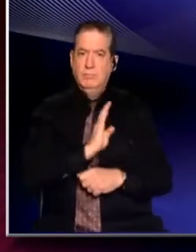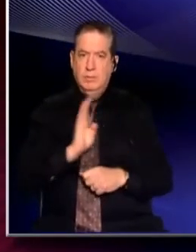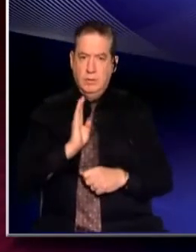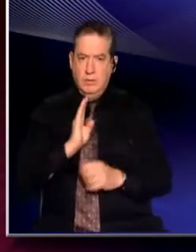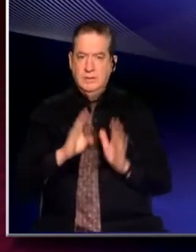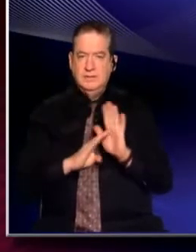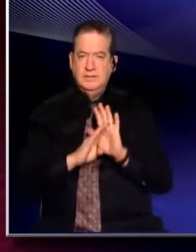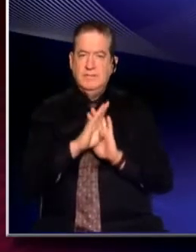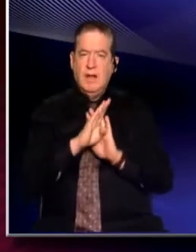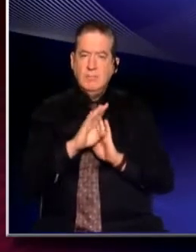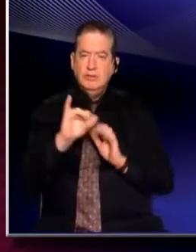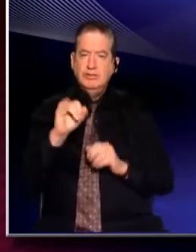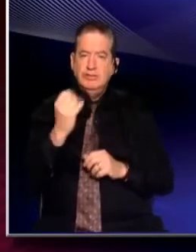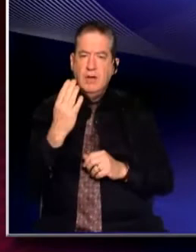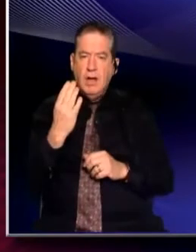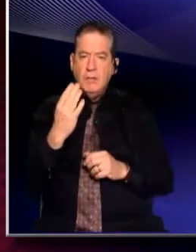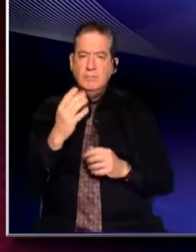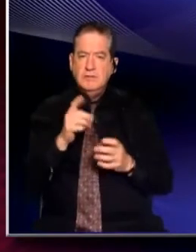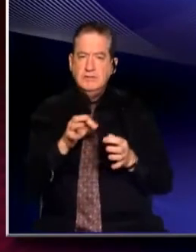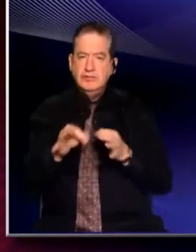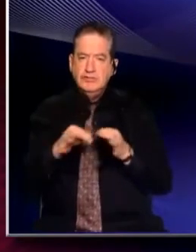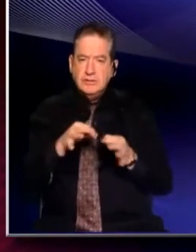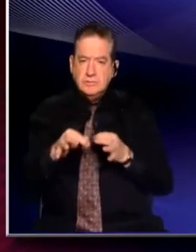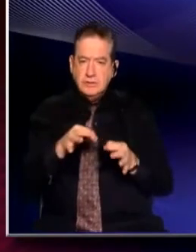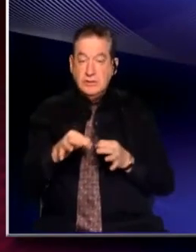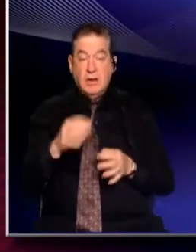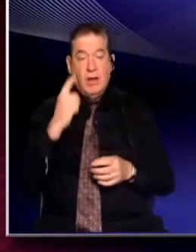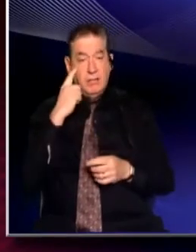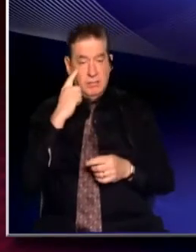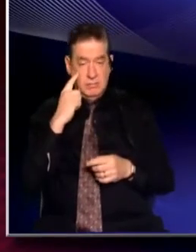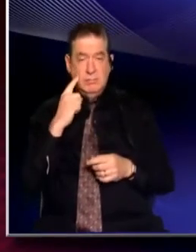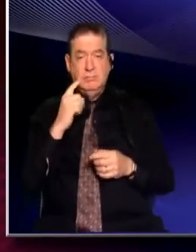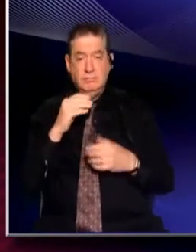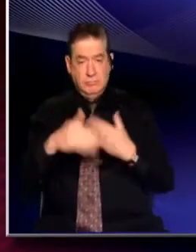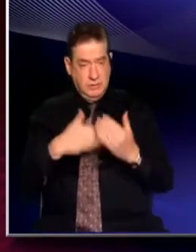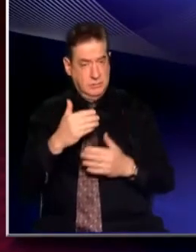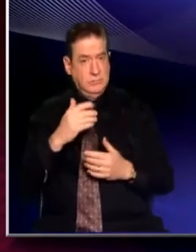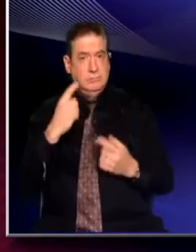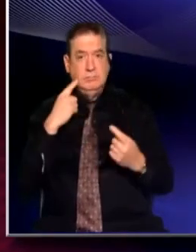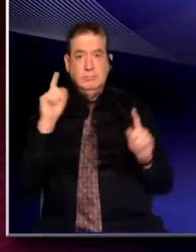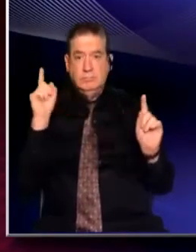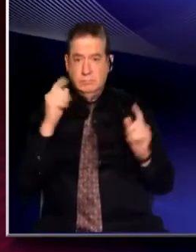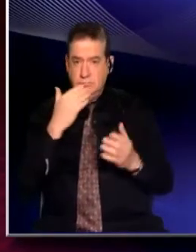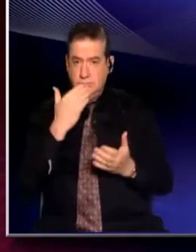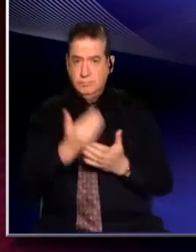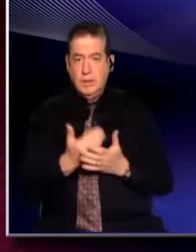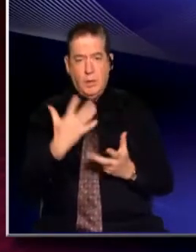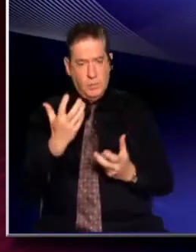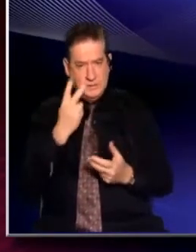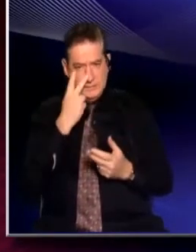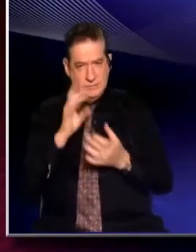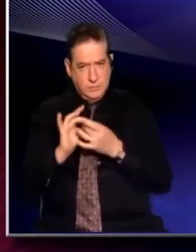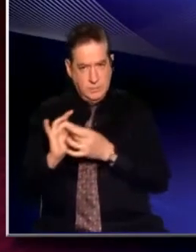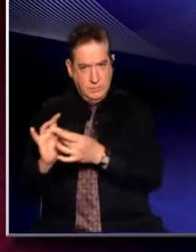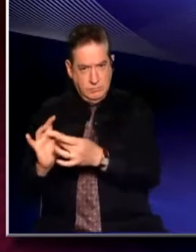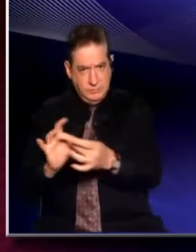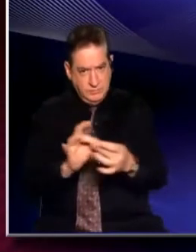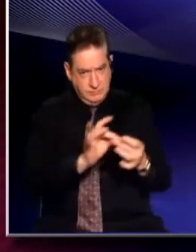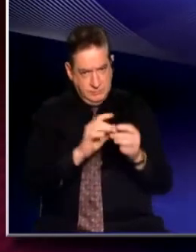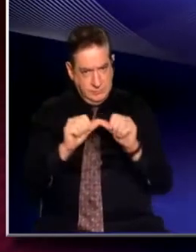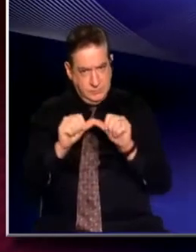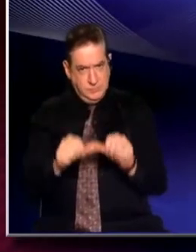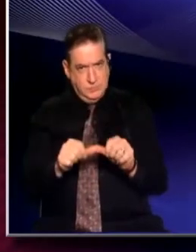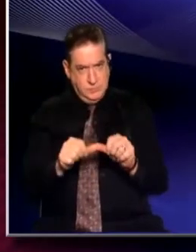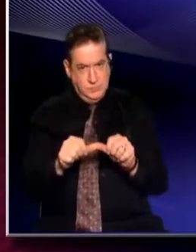job descriptions. I think that the process worked very well, and so I'd like to see that collaboration continue. I think